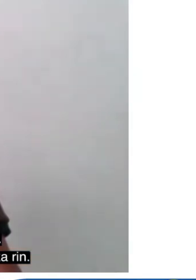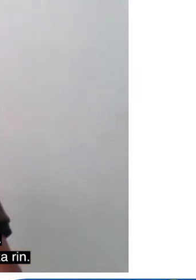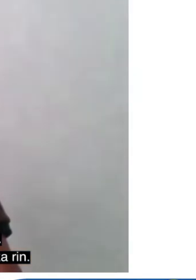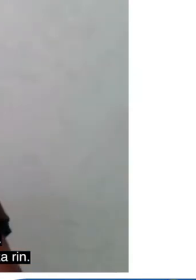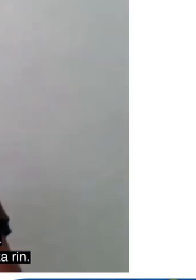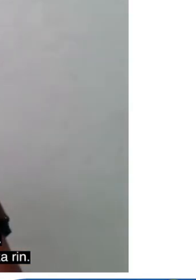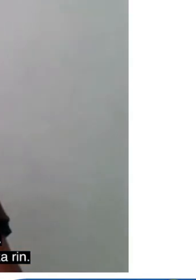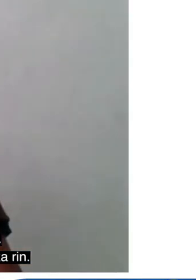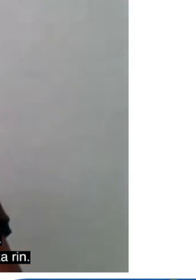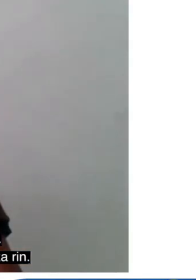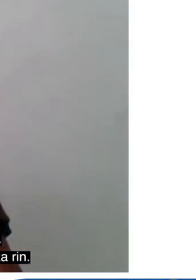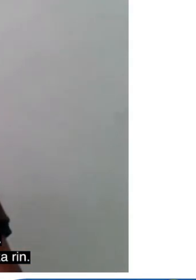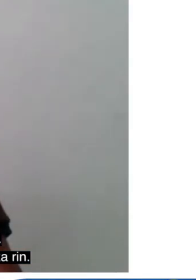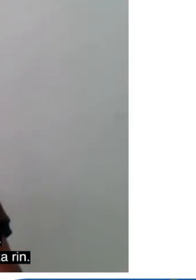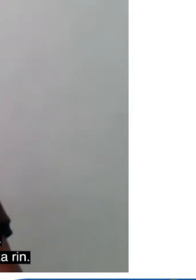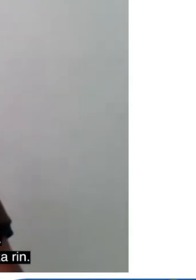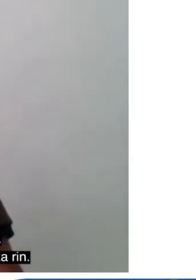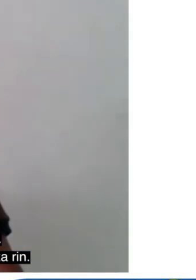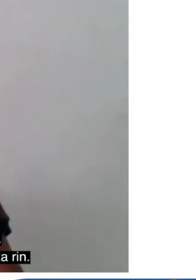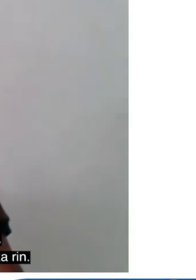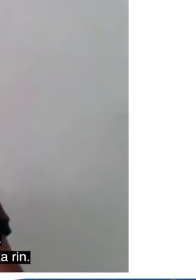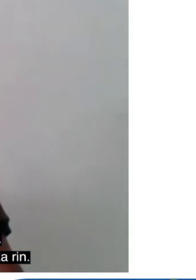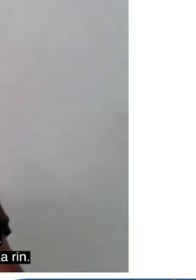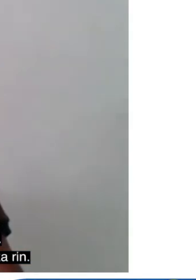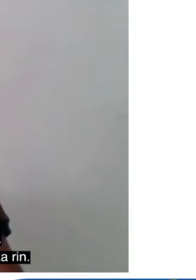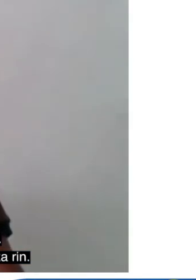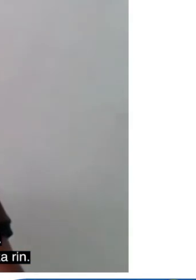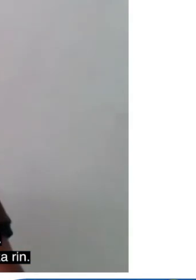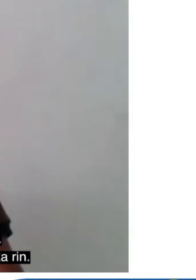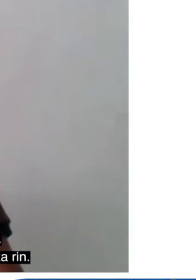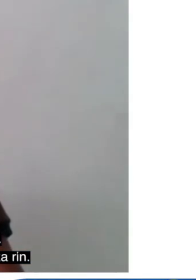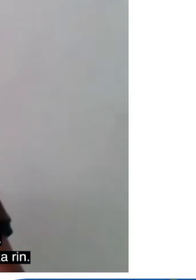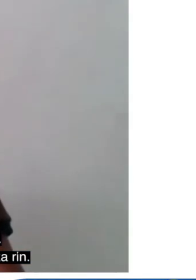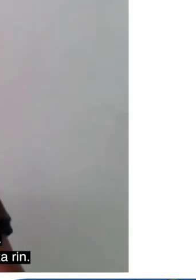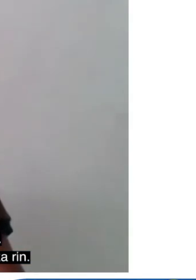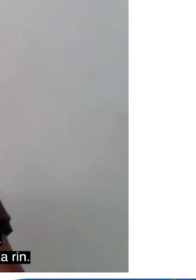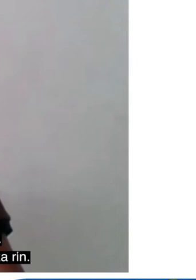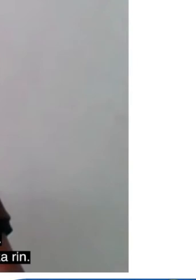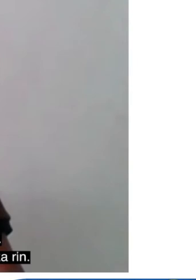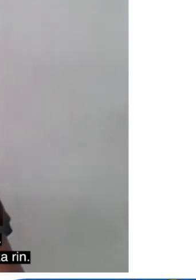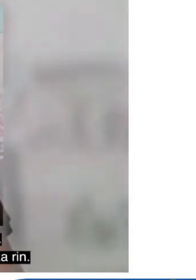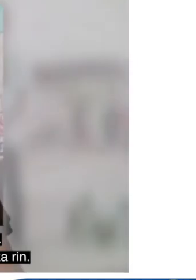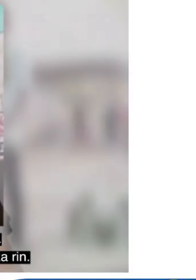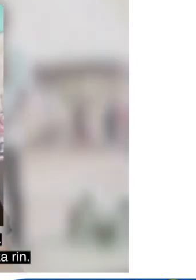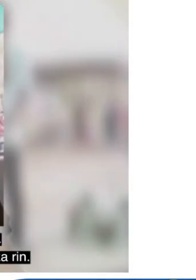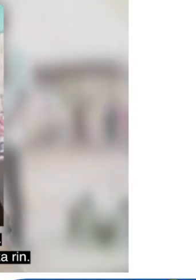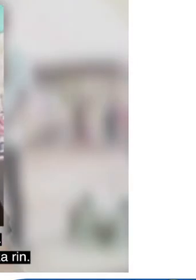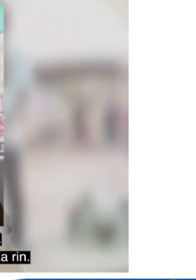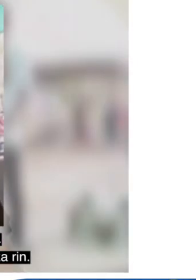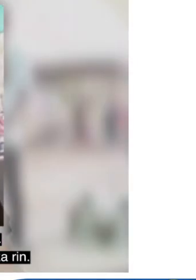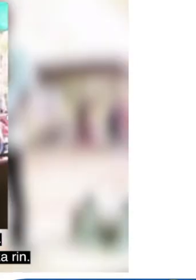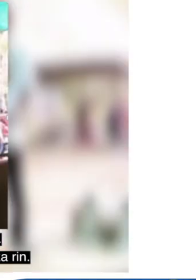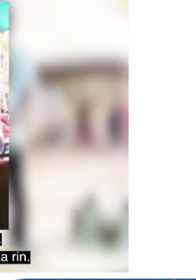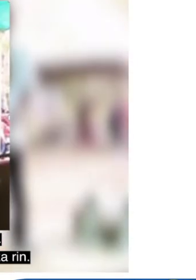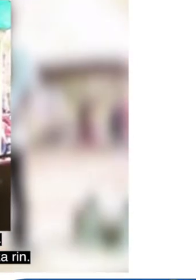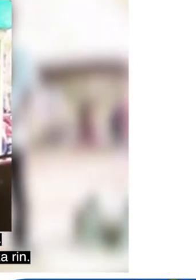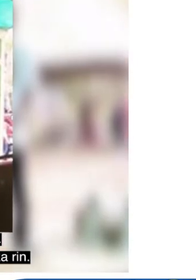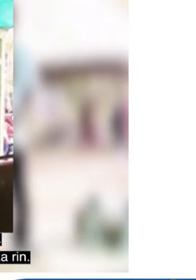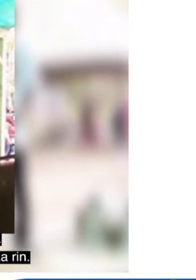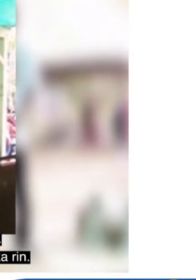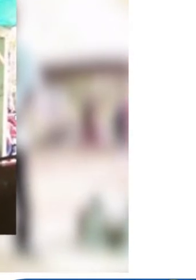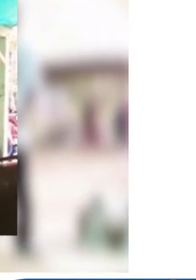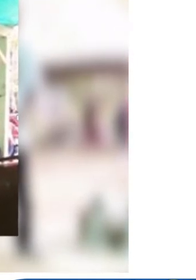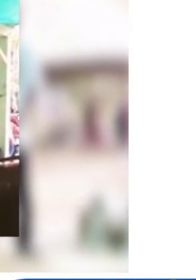Basilan, kilalang kota siya ng Abu Sayyaf. Doon ko na-experience yung nagde-deploy ka na natatakot ka